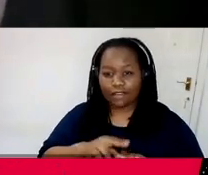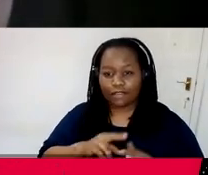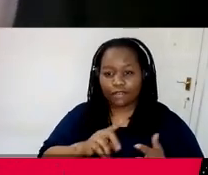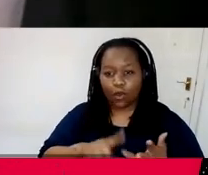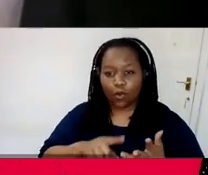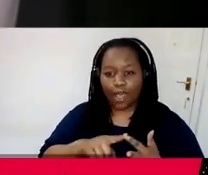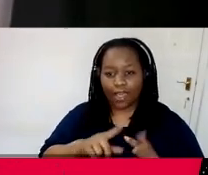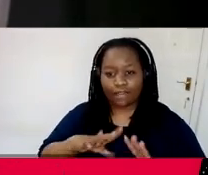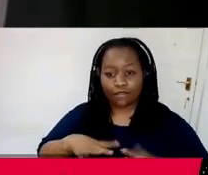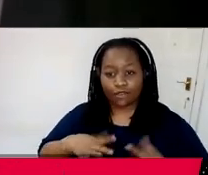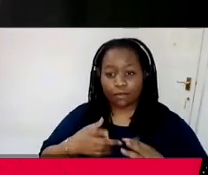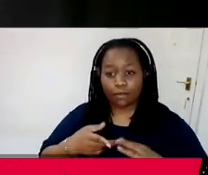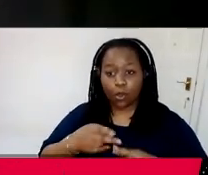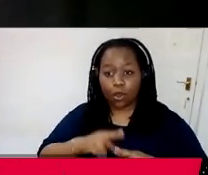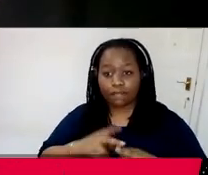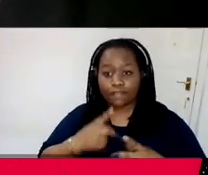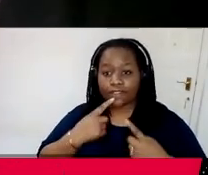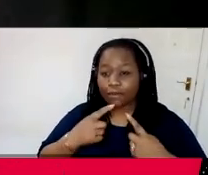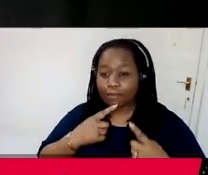needed.